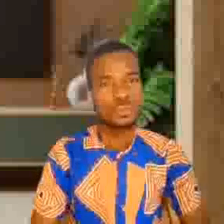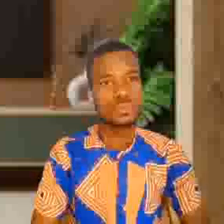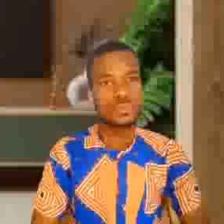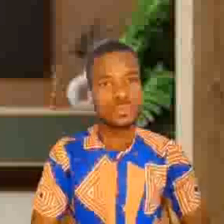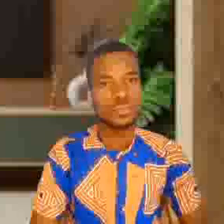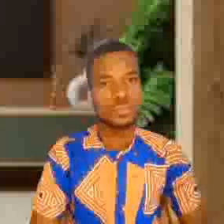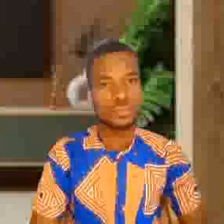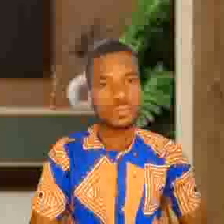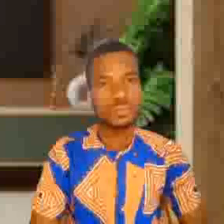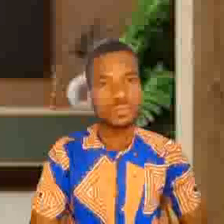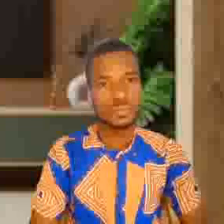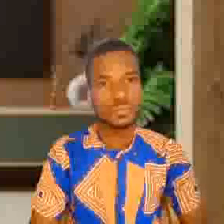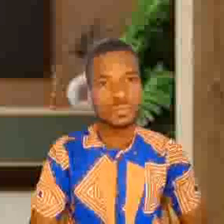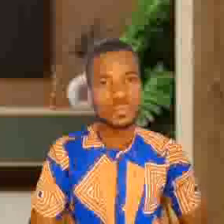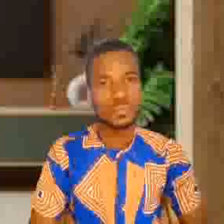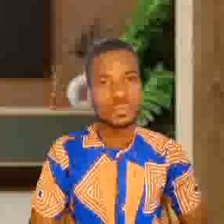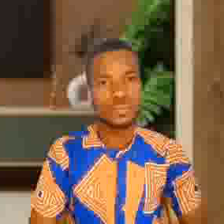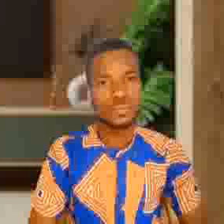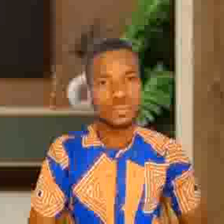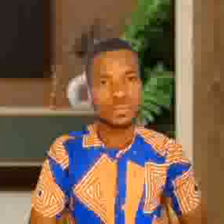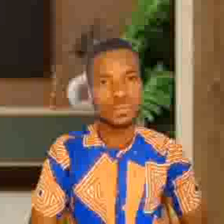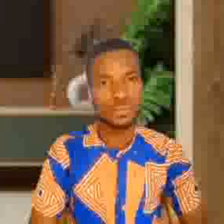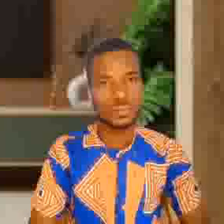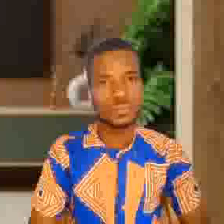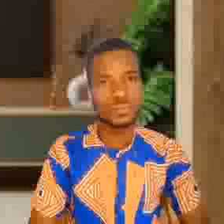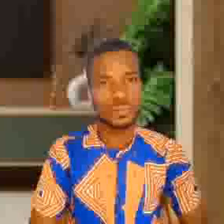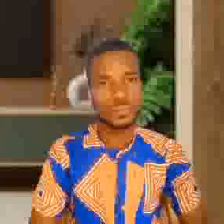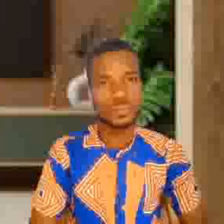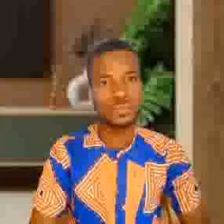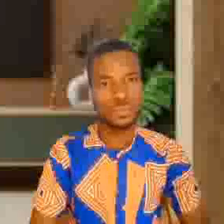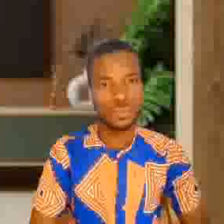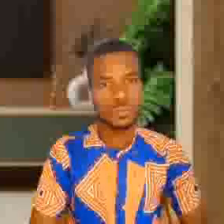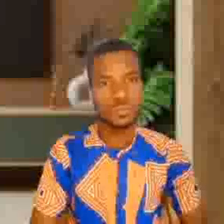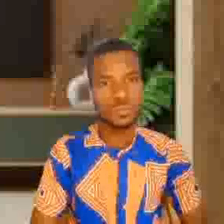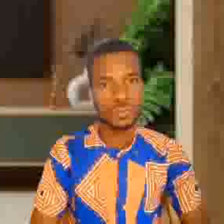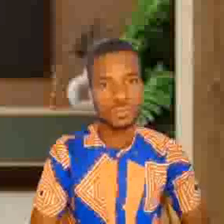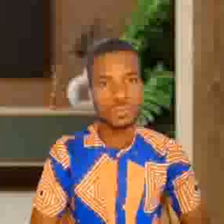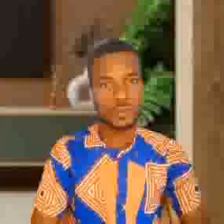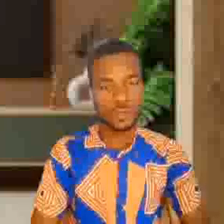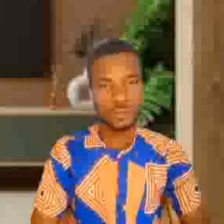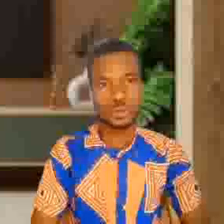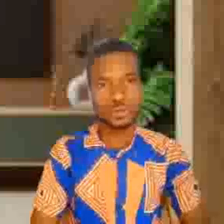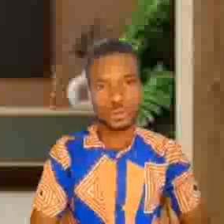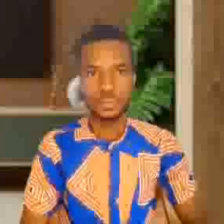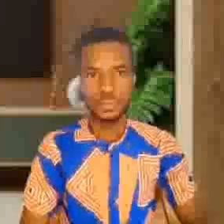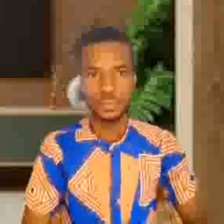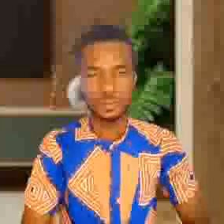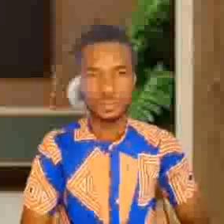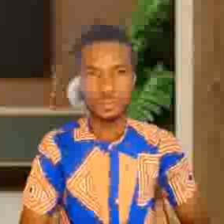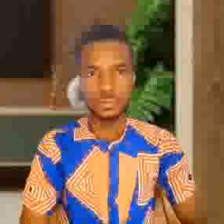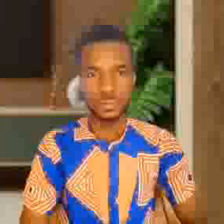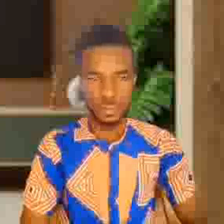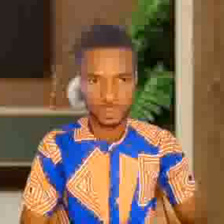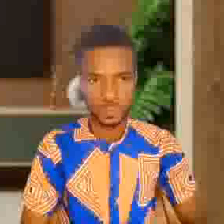highly vast in international business economics. So, as he was talking, I decided to pay